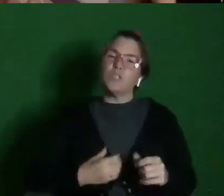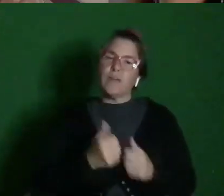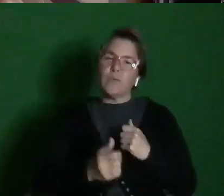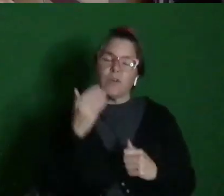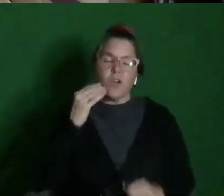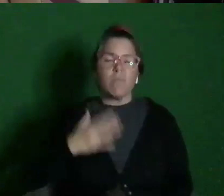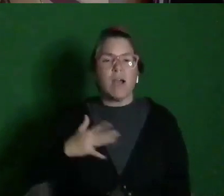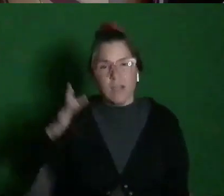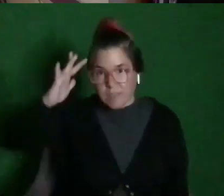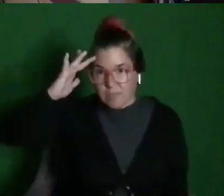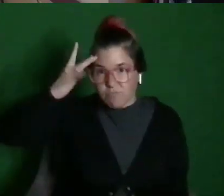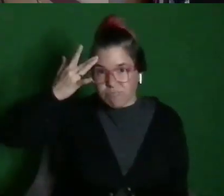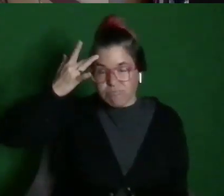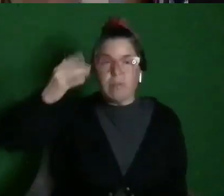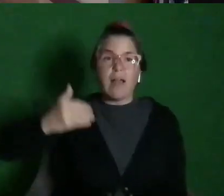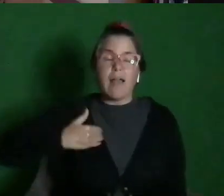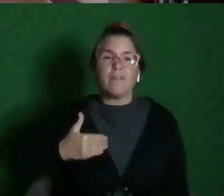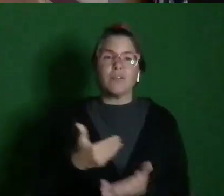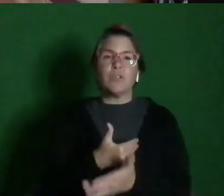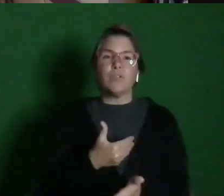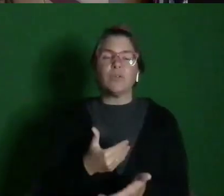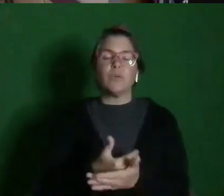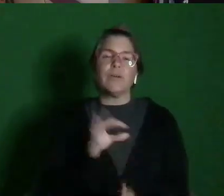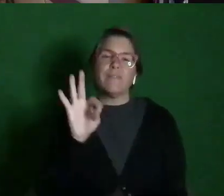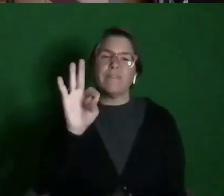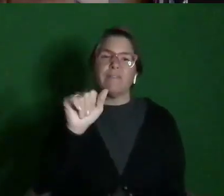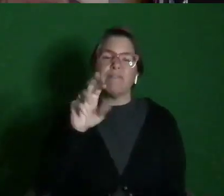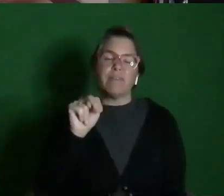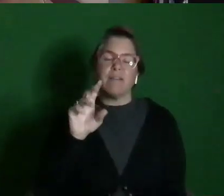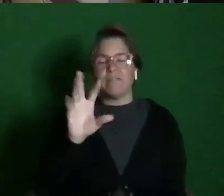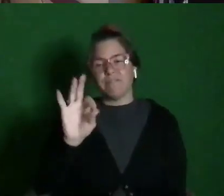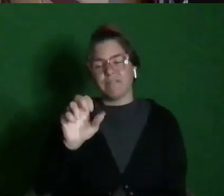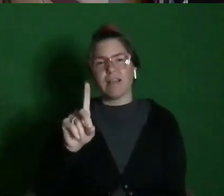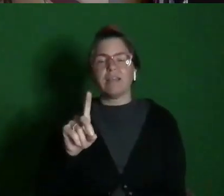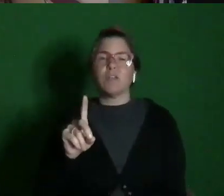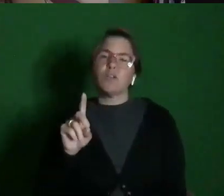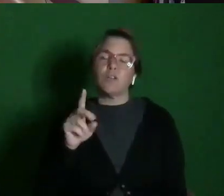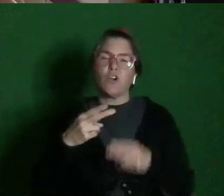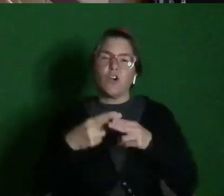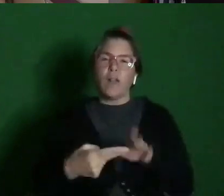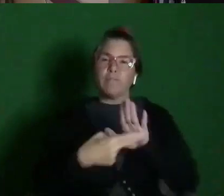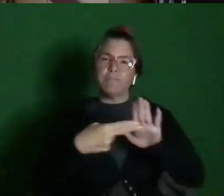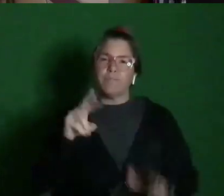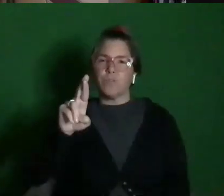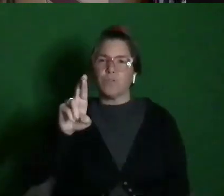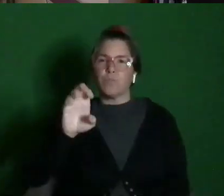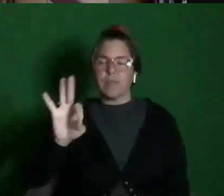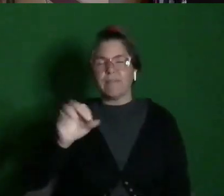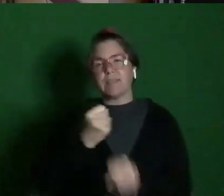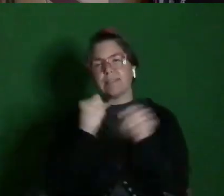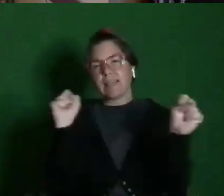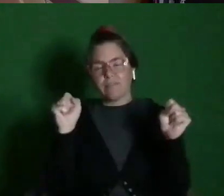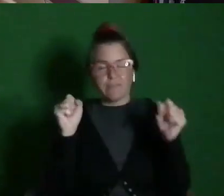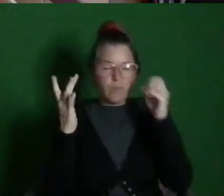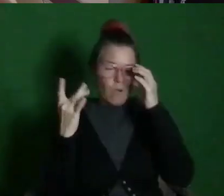peeve of mine. There is a new sort of fad of calling sunscreens reef safe. And this is because there's been a bunch of studies